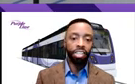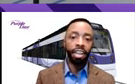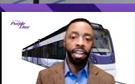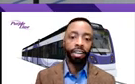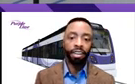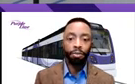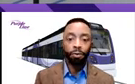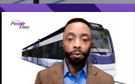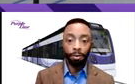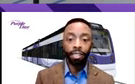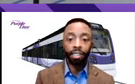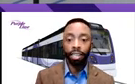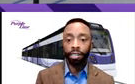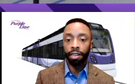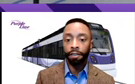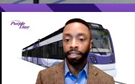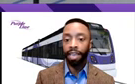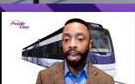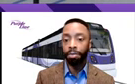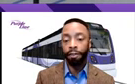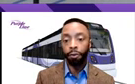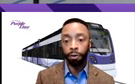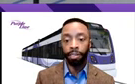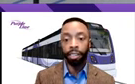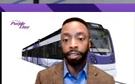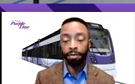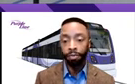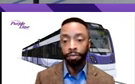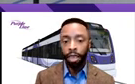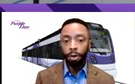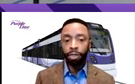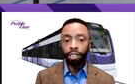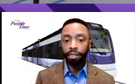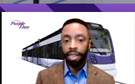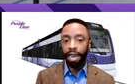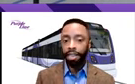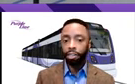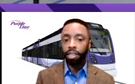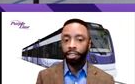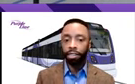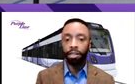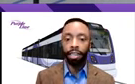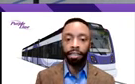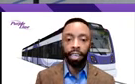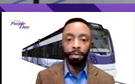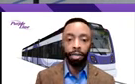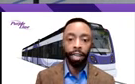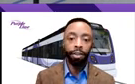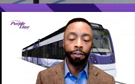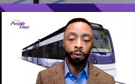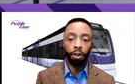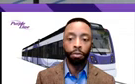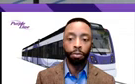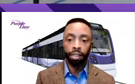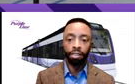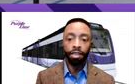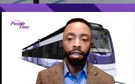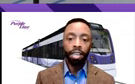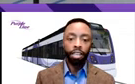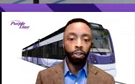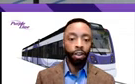Here is a generic representation of a side platform station, which is not unique to the landscape of the area for